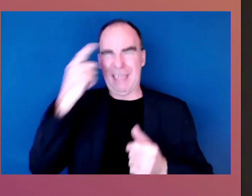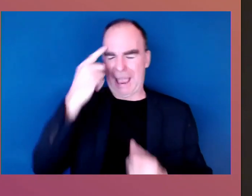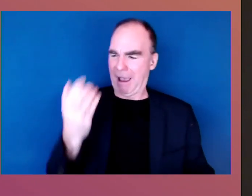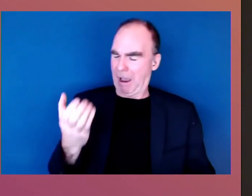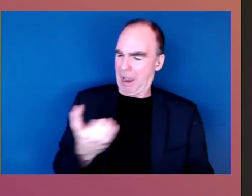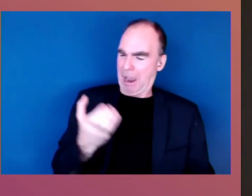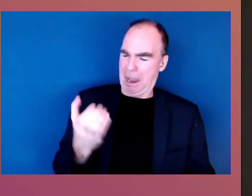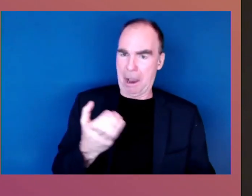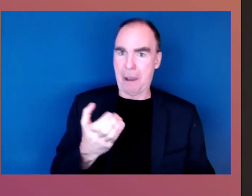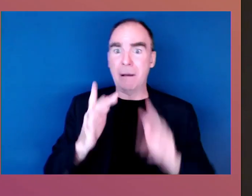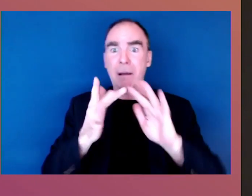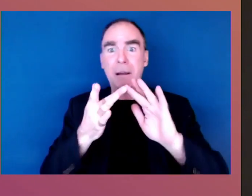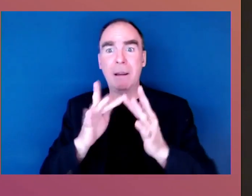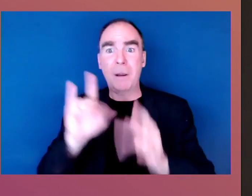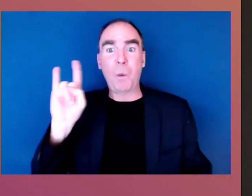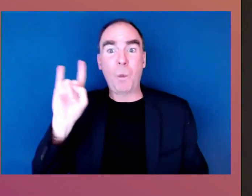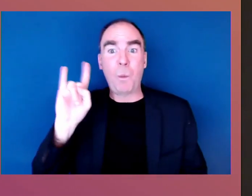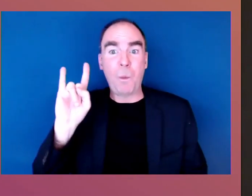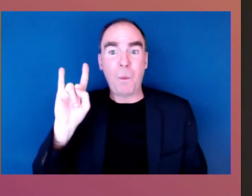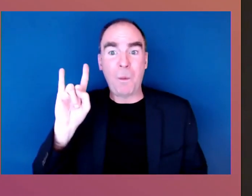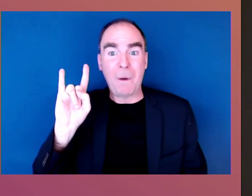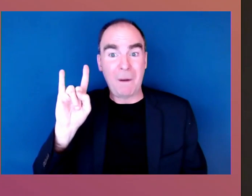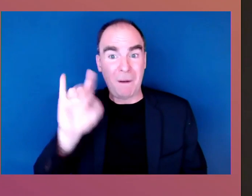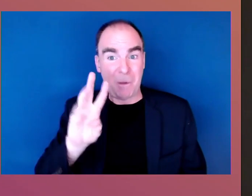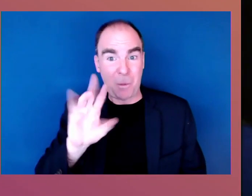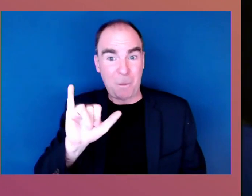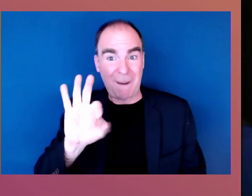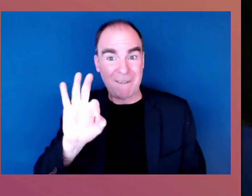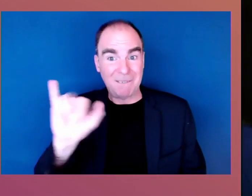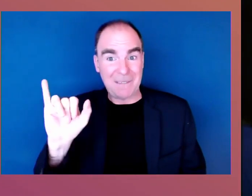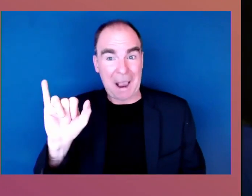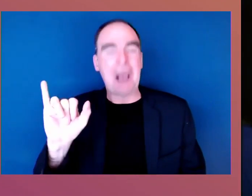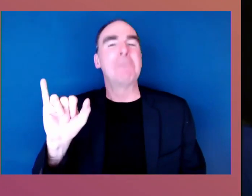appliances? Yes, please watch the video.